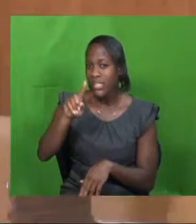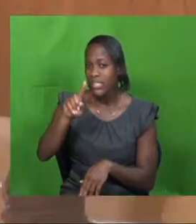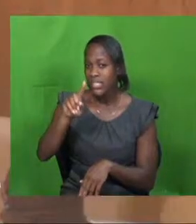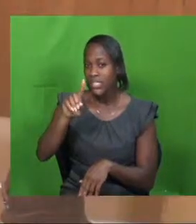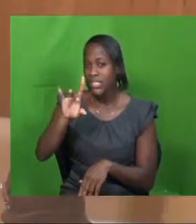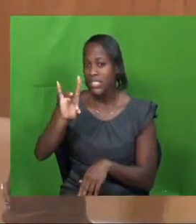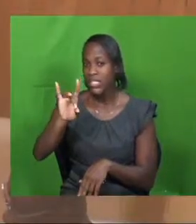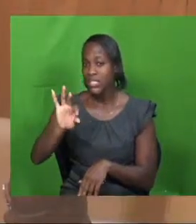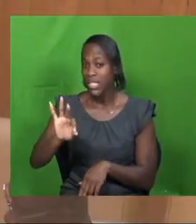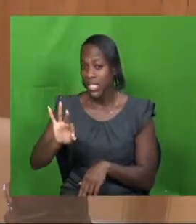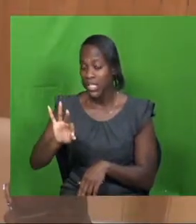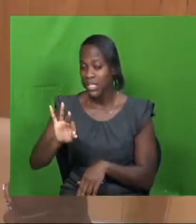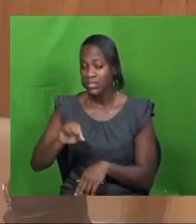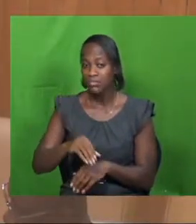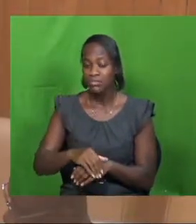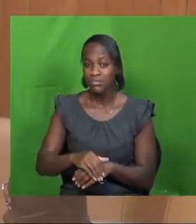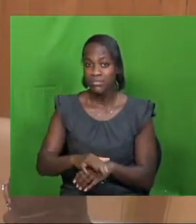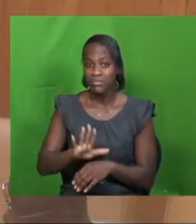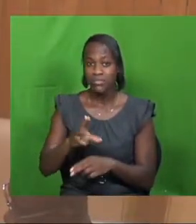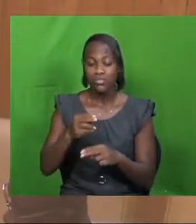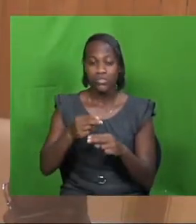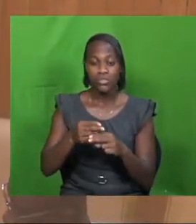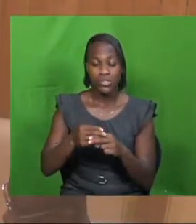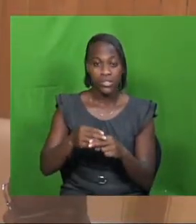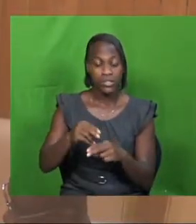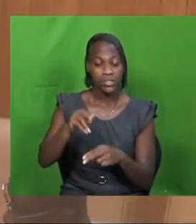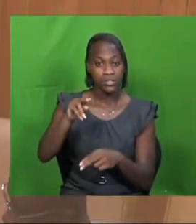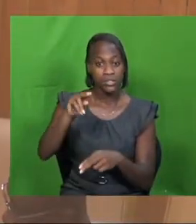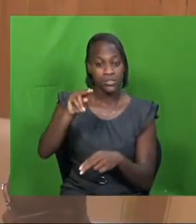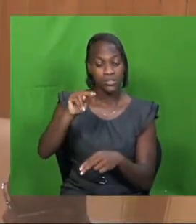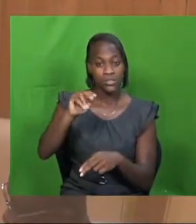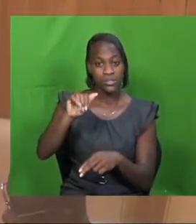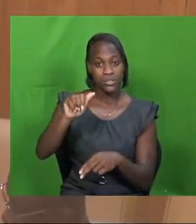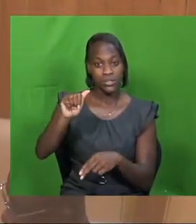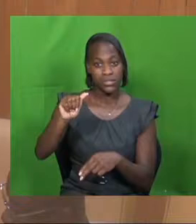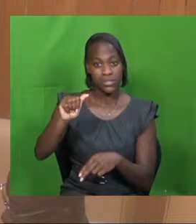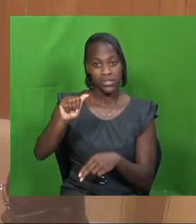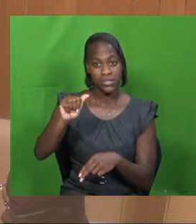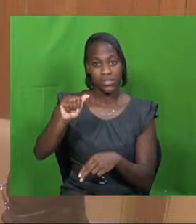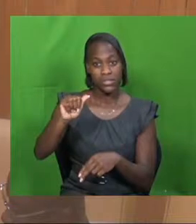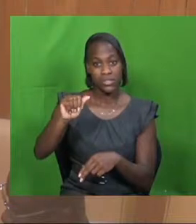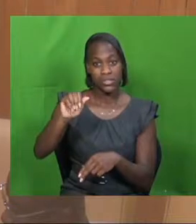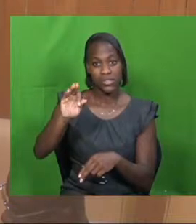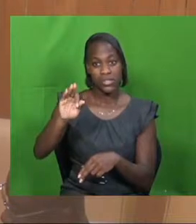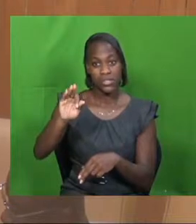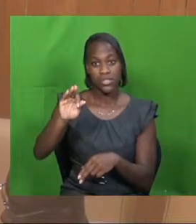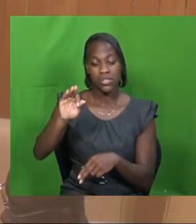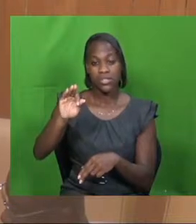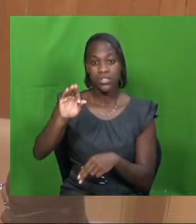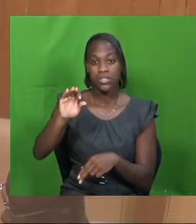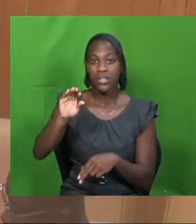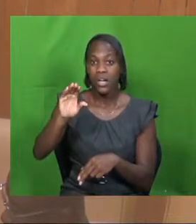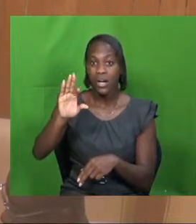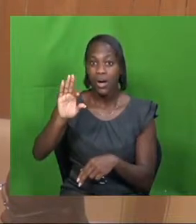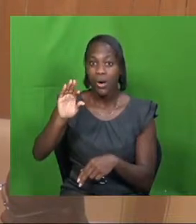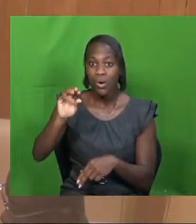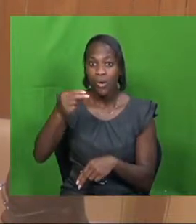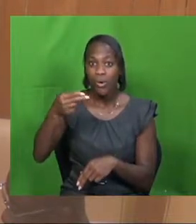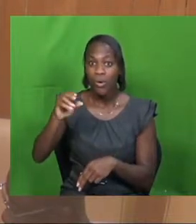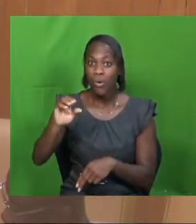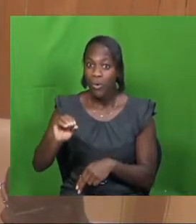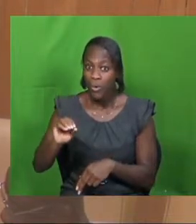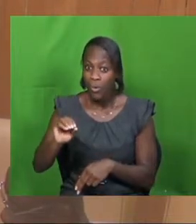189. Yes, please. Nyaku Kobina Minta Dr. Tipus North. Yes, please. And your position is